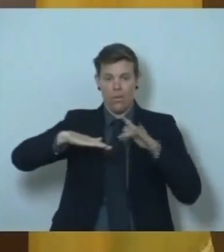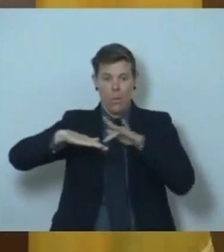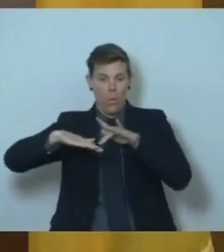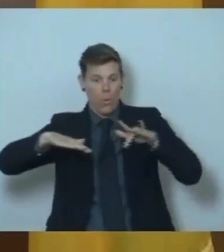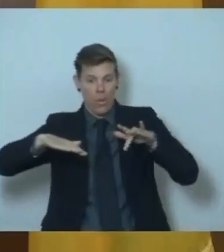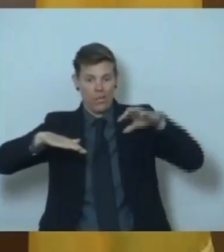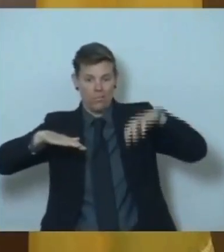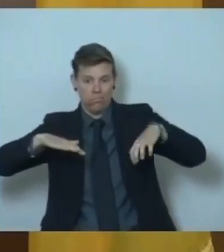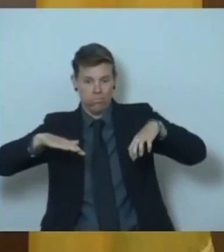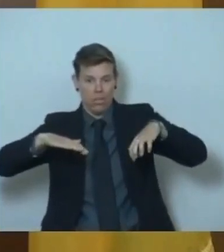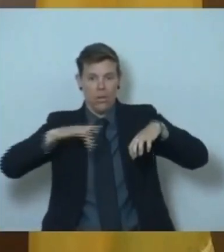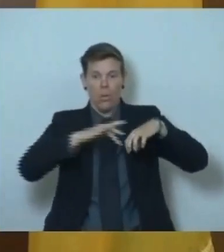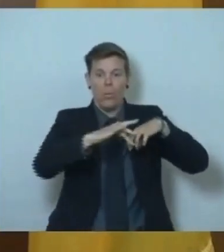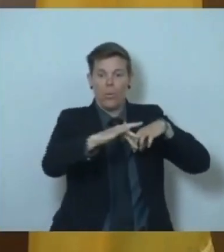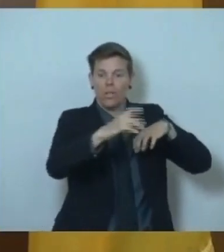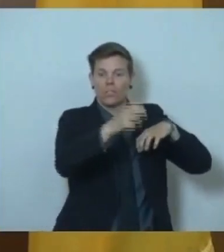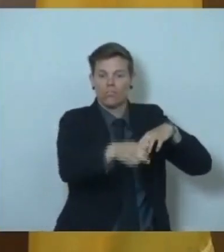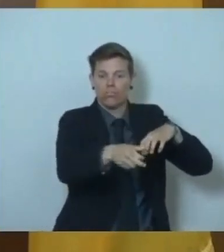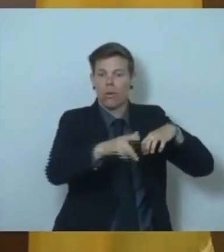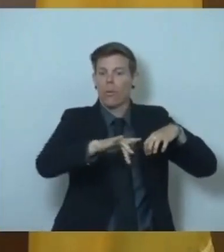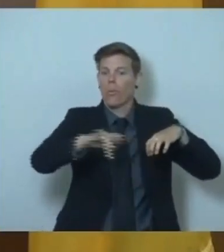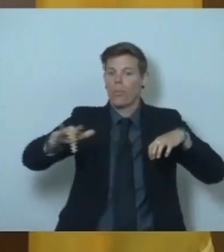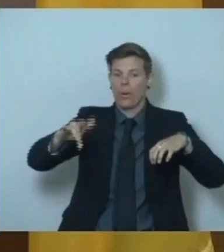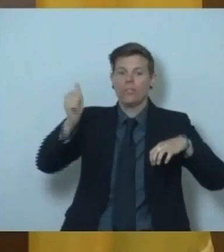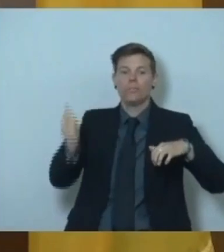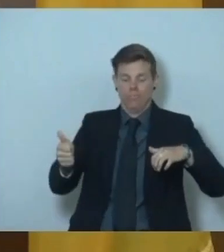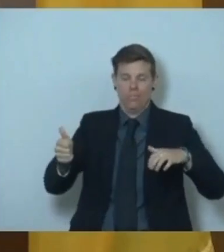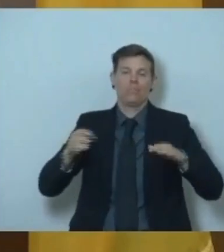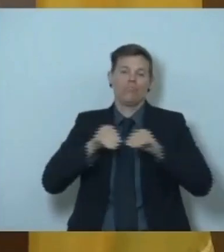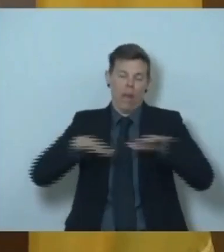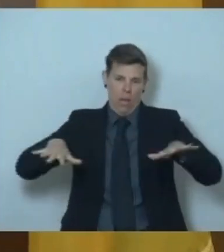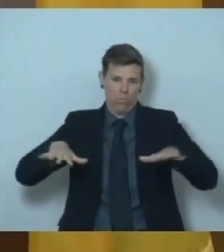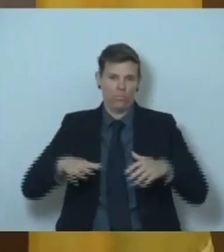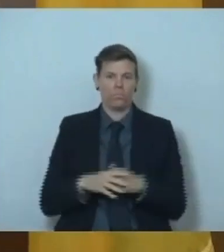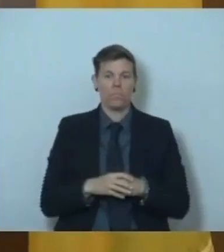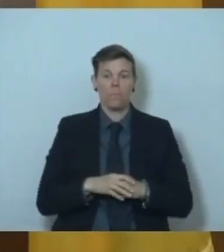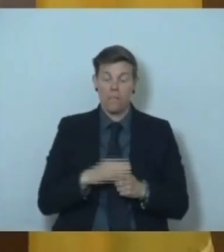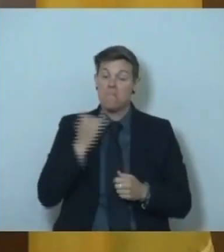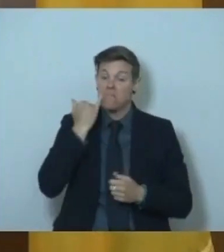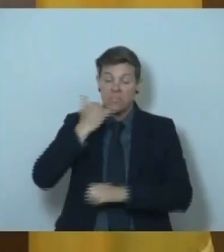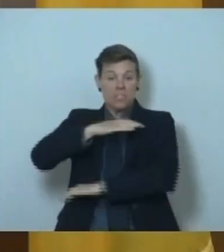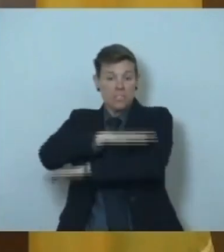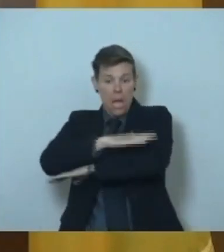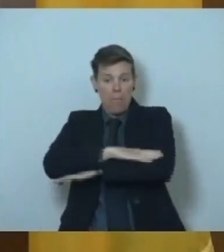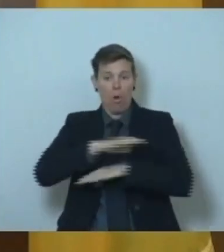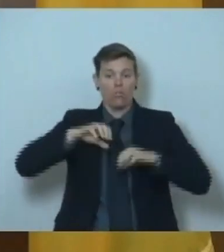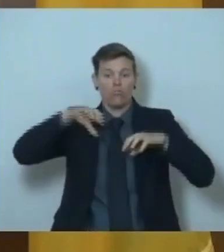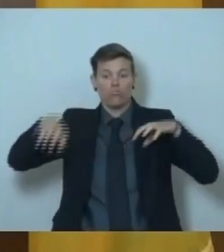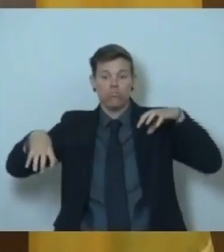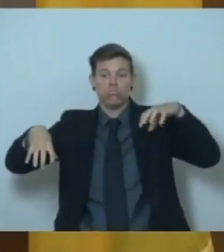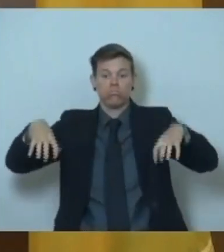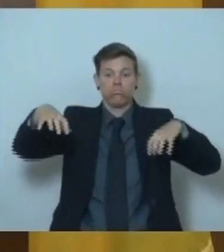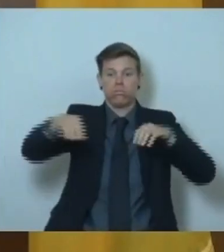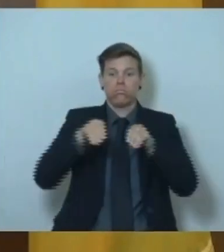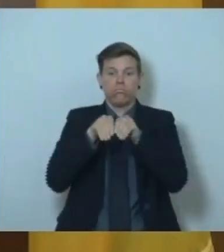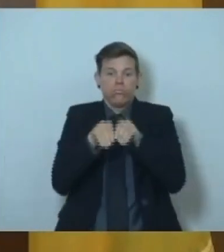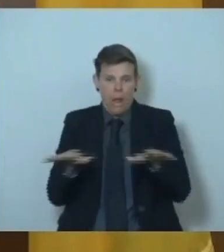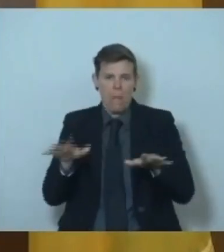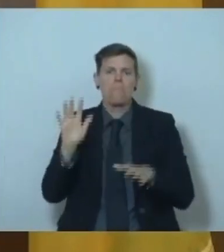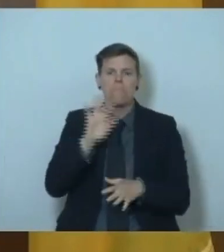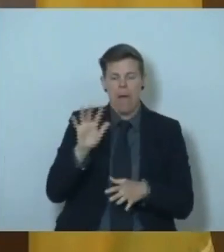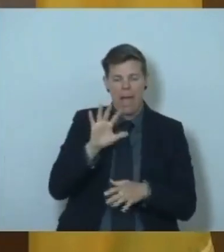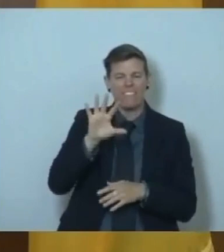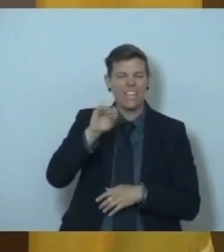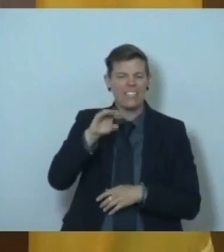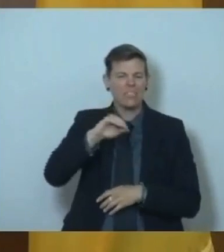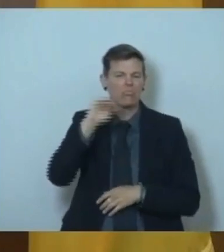intact, that translates to about a 50% occupancy. We've been working with the restaurant industry to make